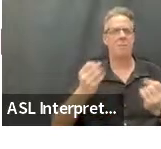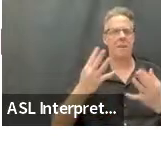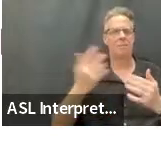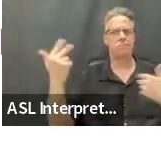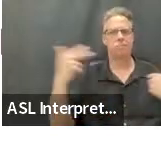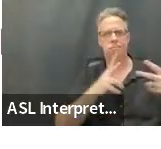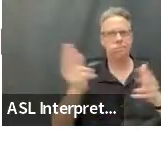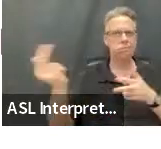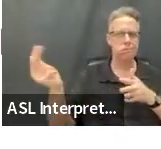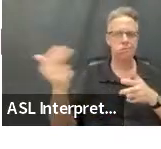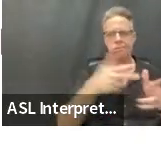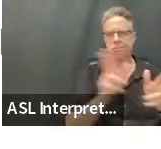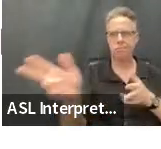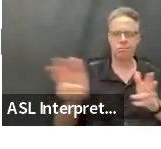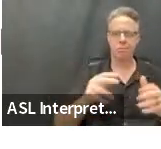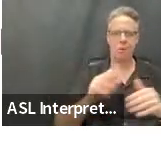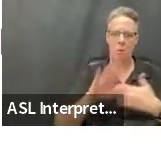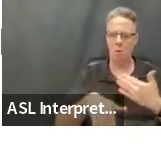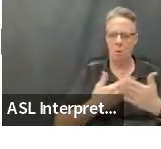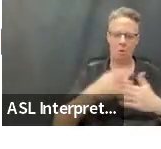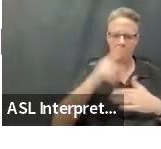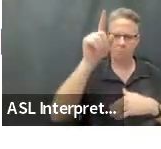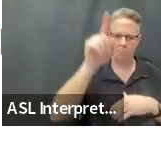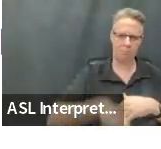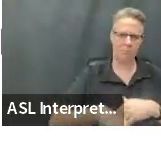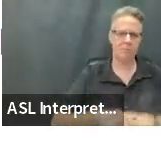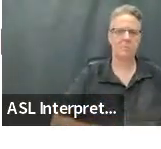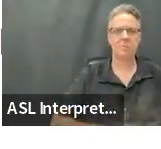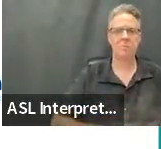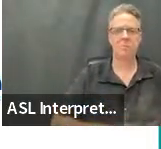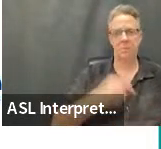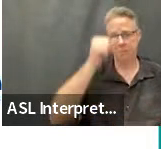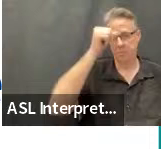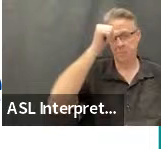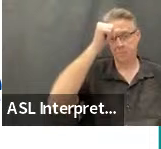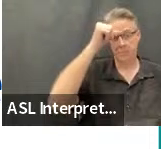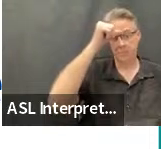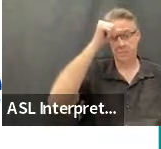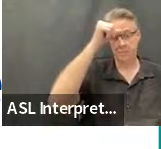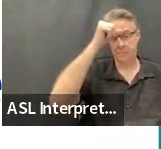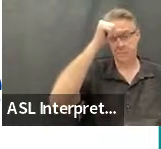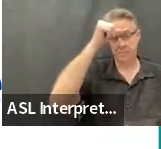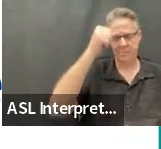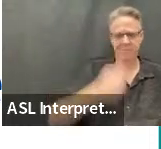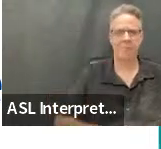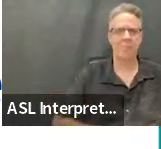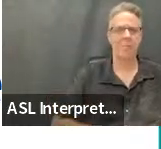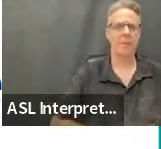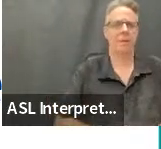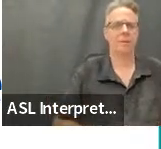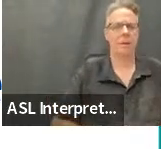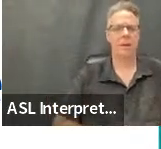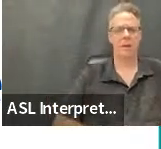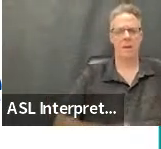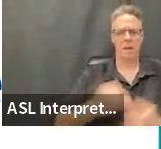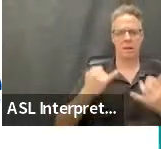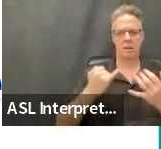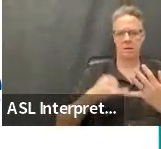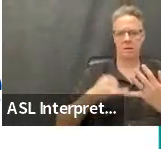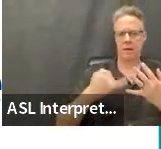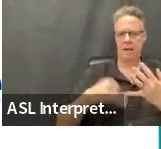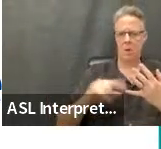our kind of near our program area. So the next slide, please. And I think we're taking questions at the end, right,